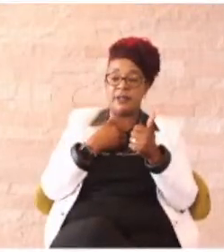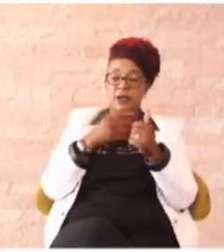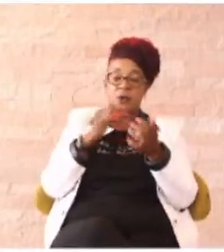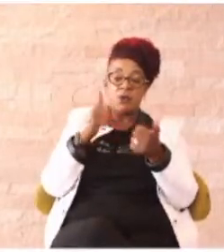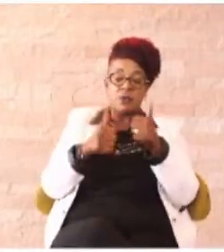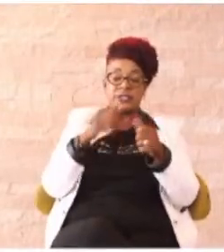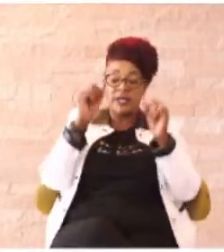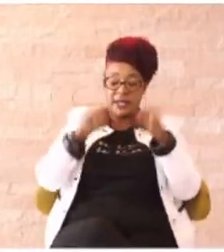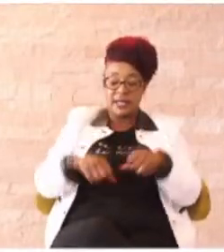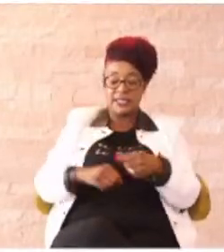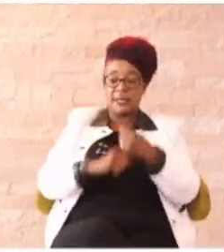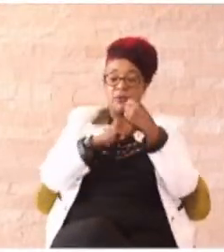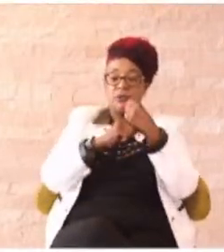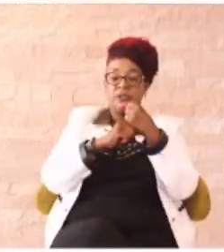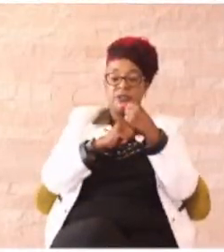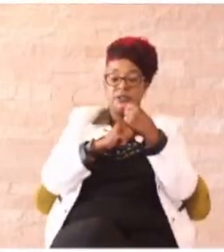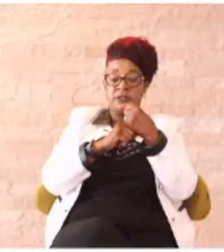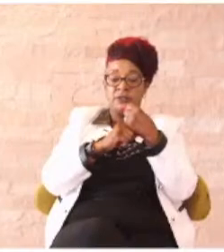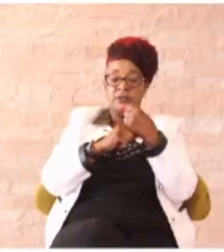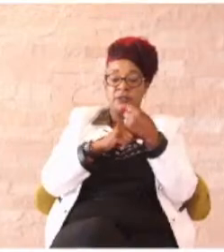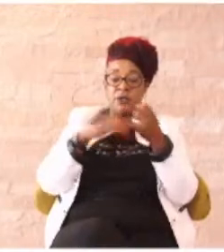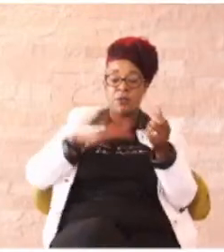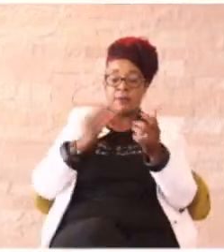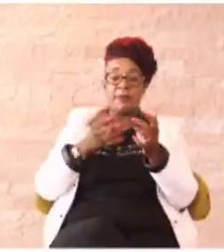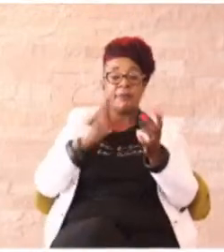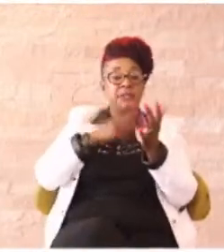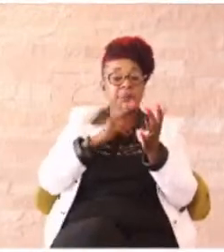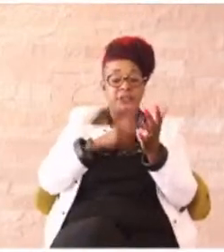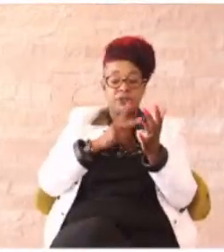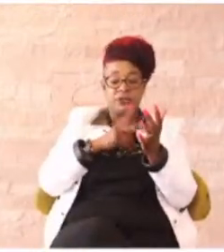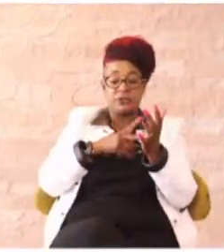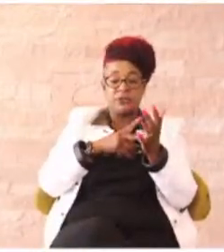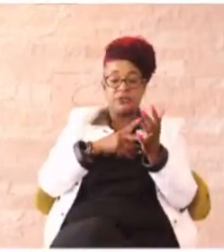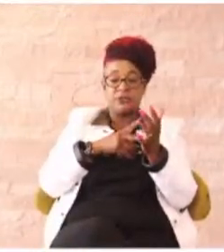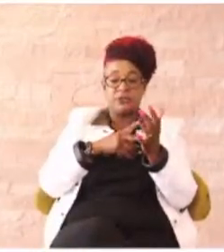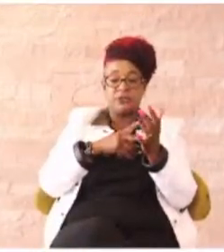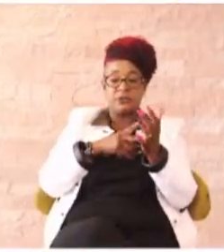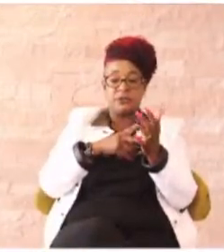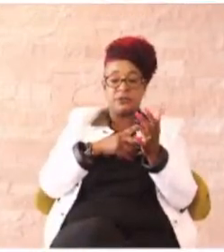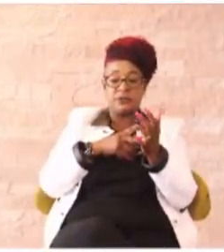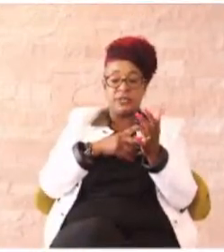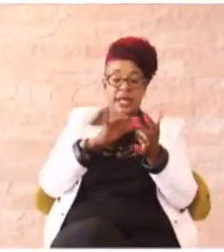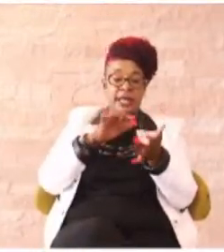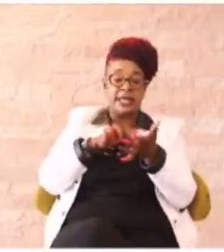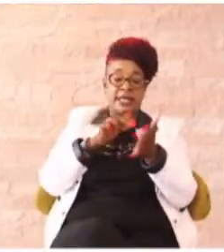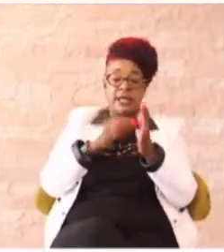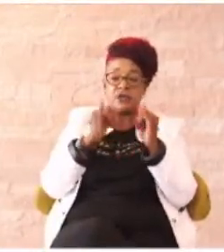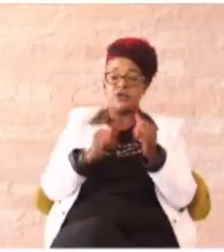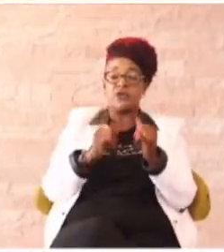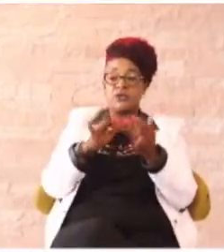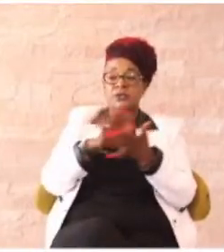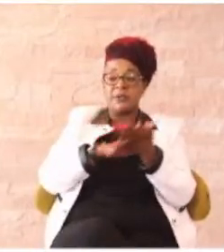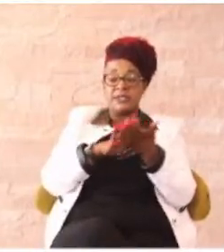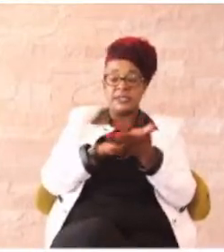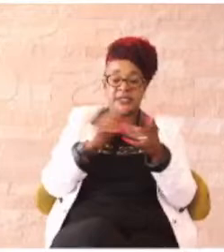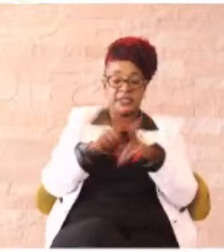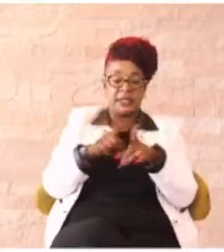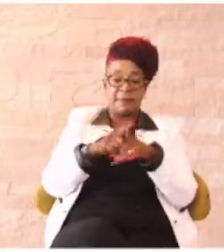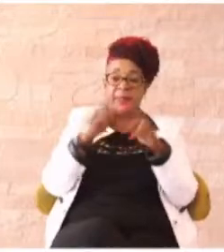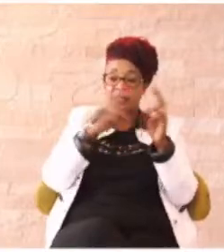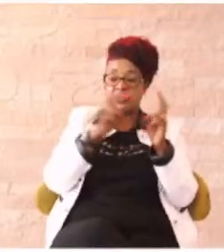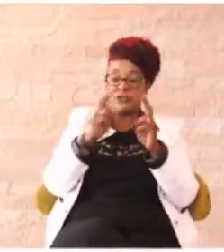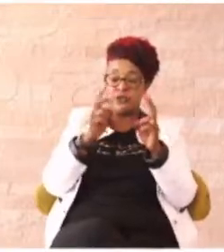to support women participation in spaces, and also the issues about